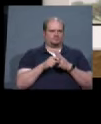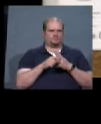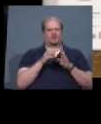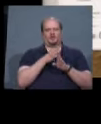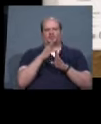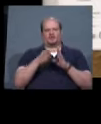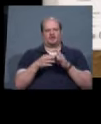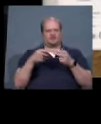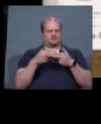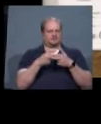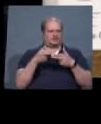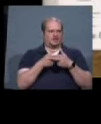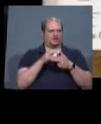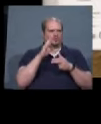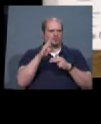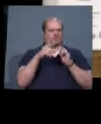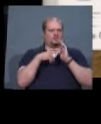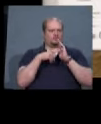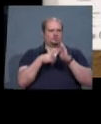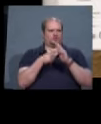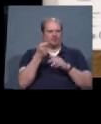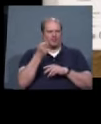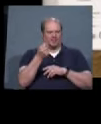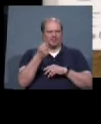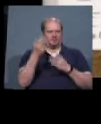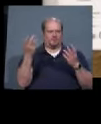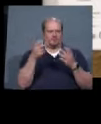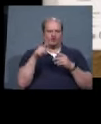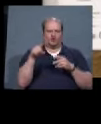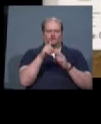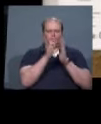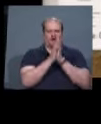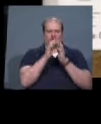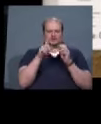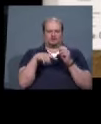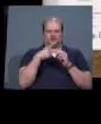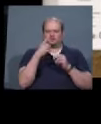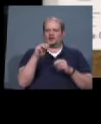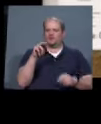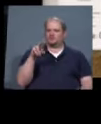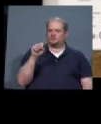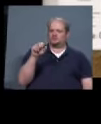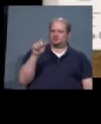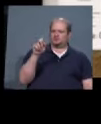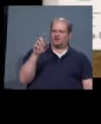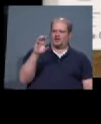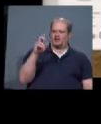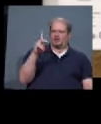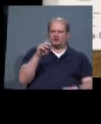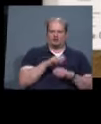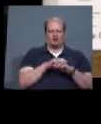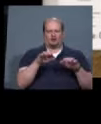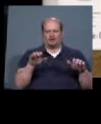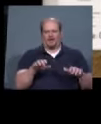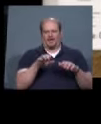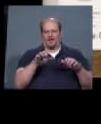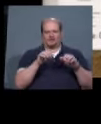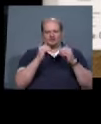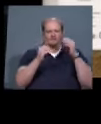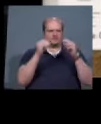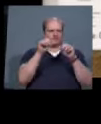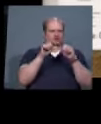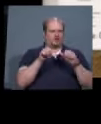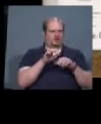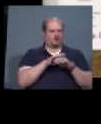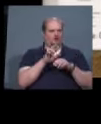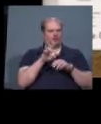slide, we show a little bit of what you were asking about, Ms. Sadcock. On the active adult area on